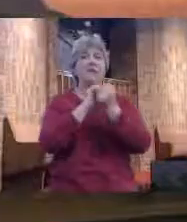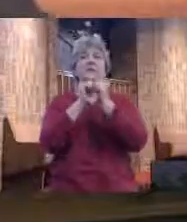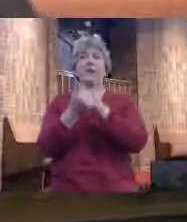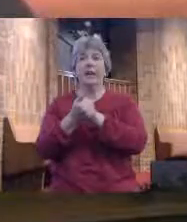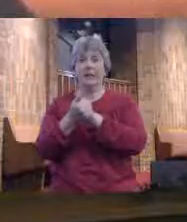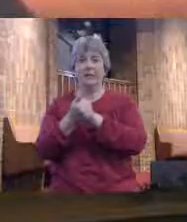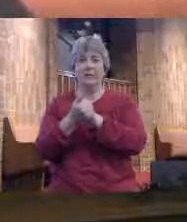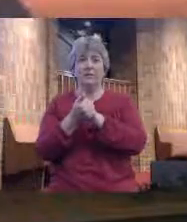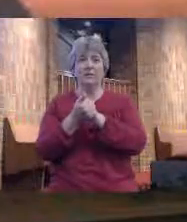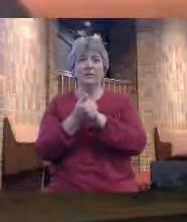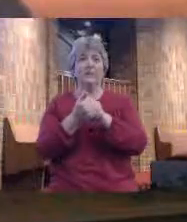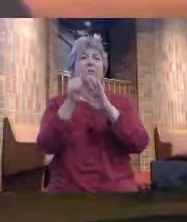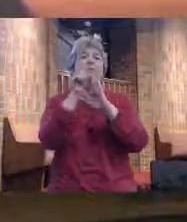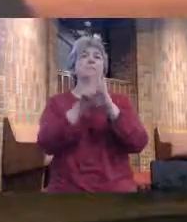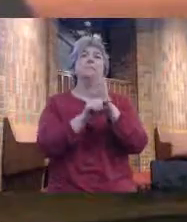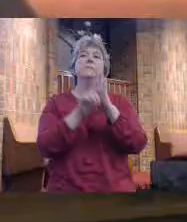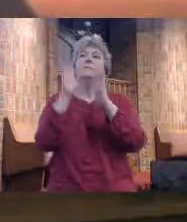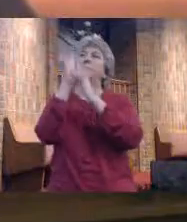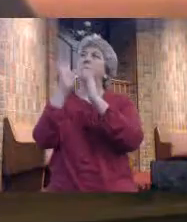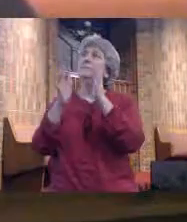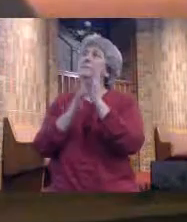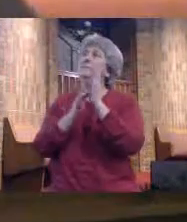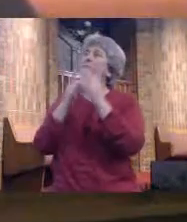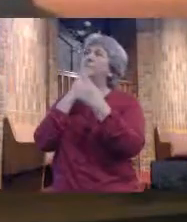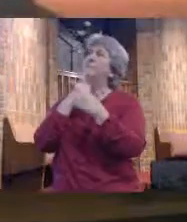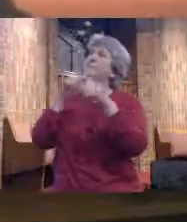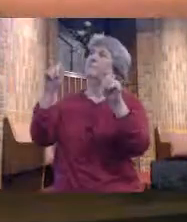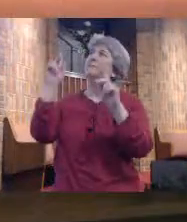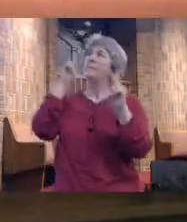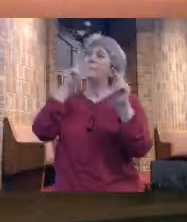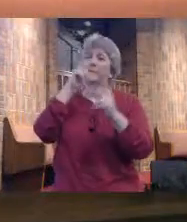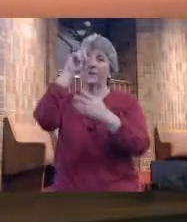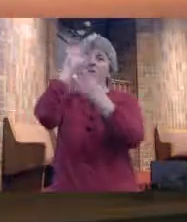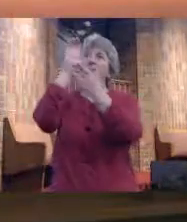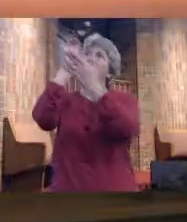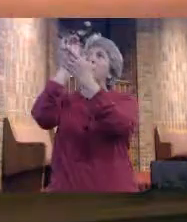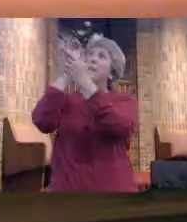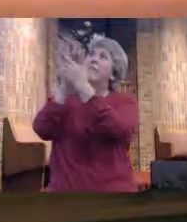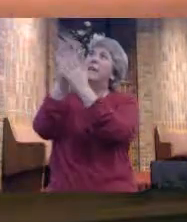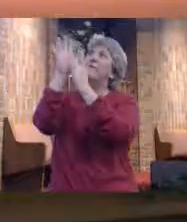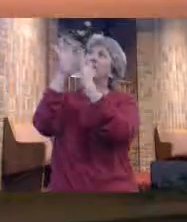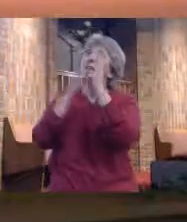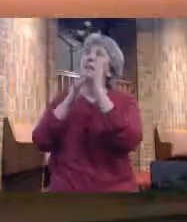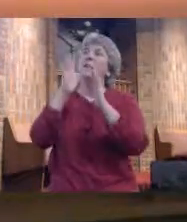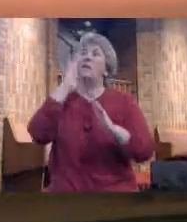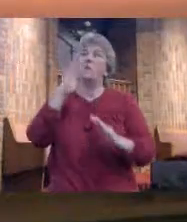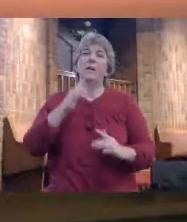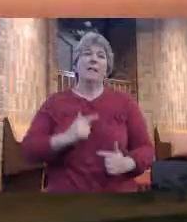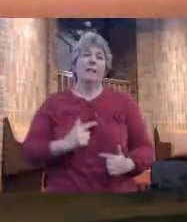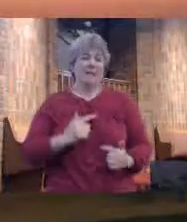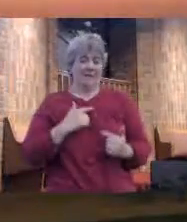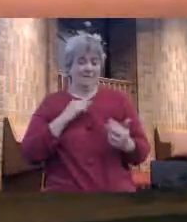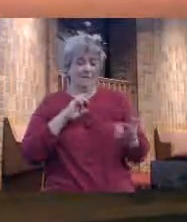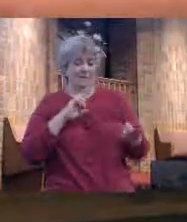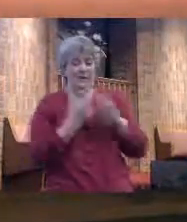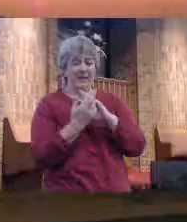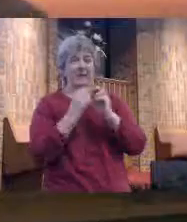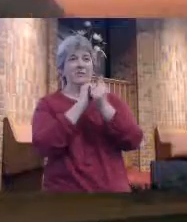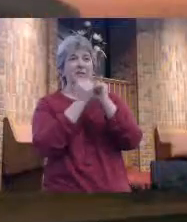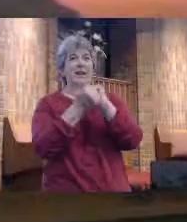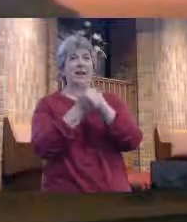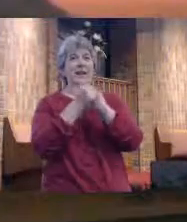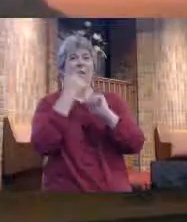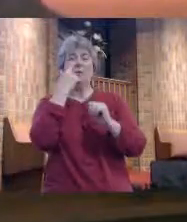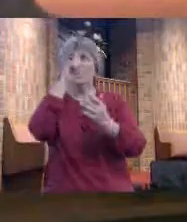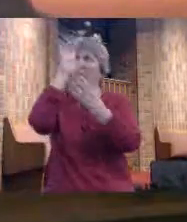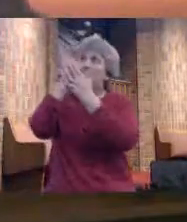Jesus Christ was proclaimed so that those who would believe in Jesus Christ would change their lives in repentance. And whoever would believe in Jesus would